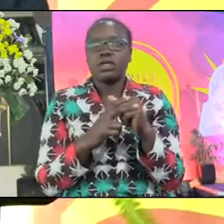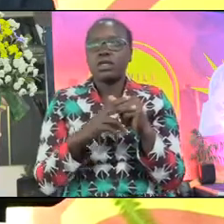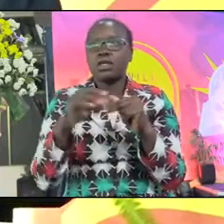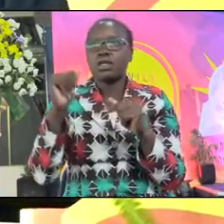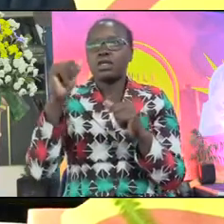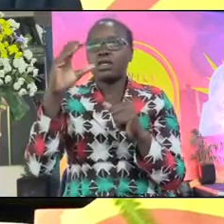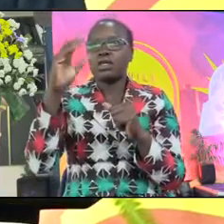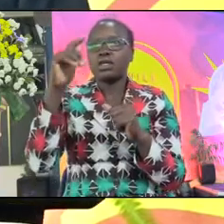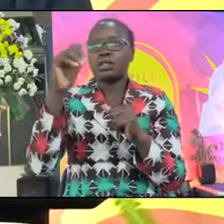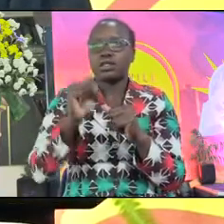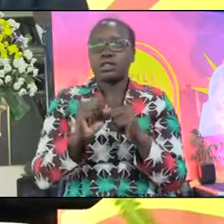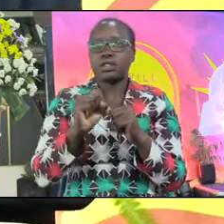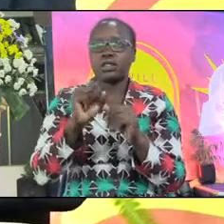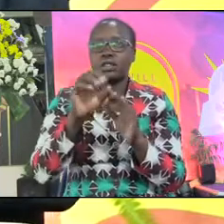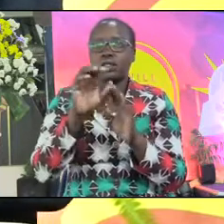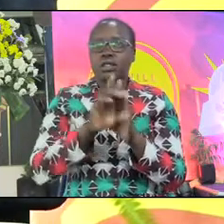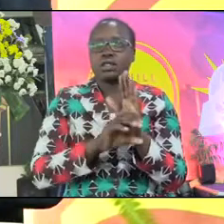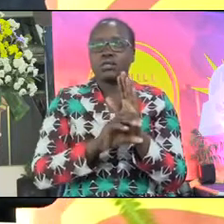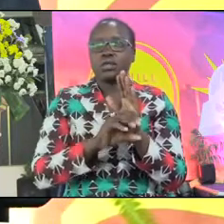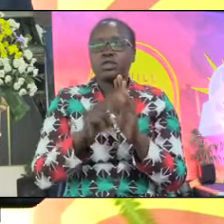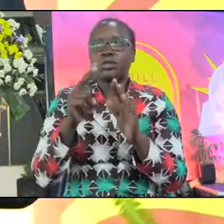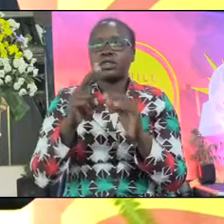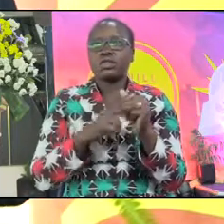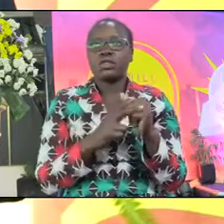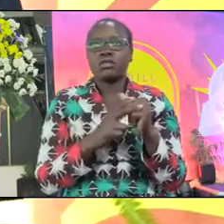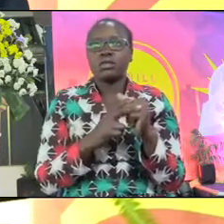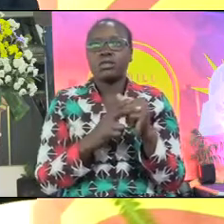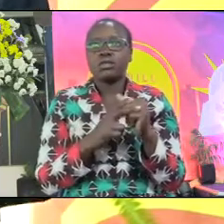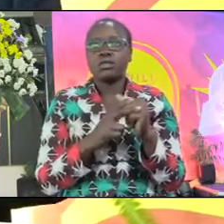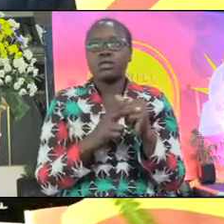Acts chapter 27.